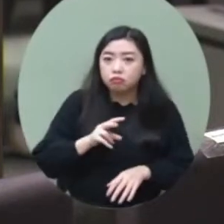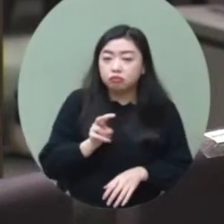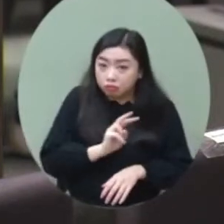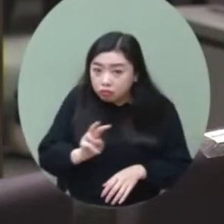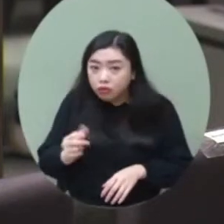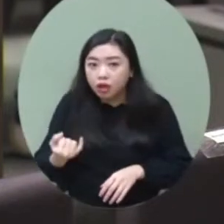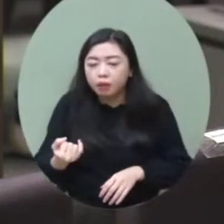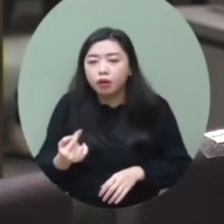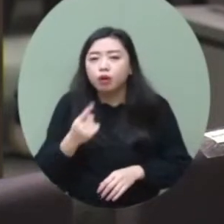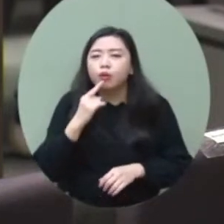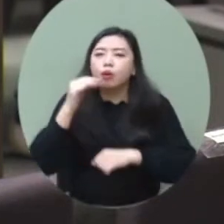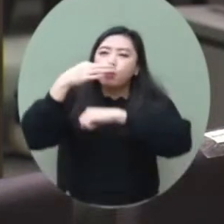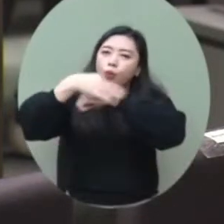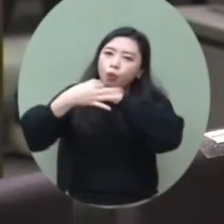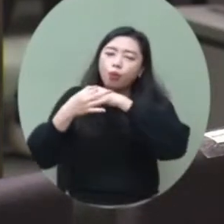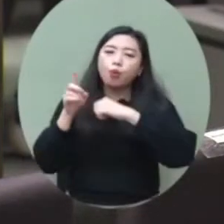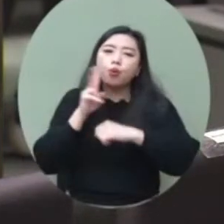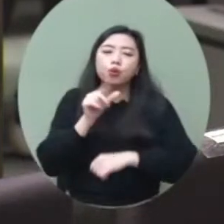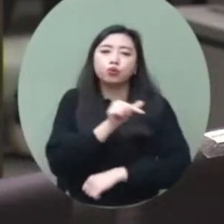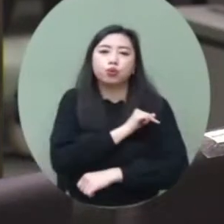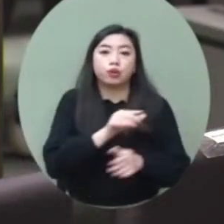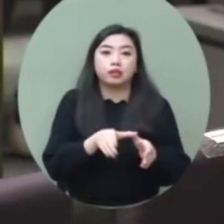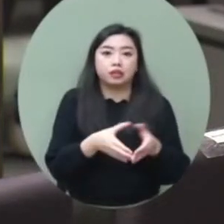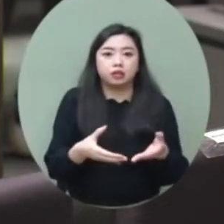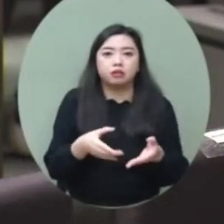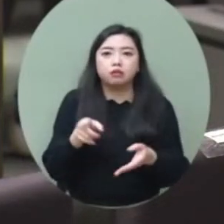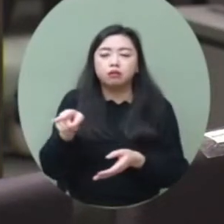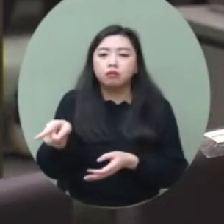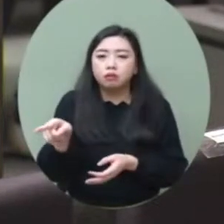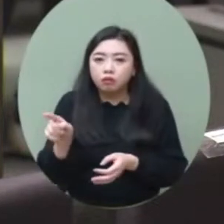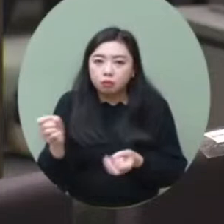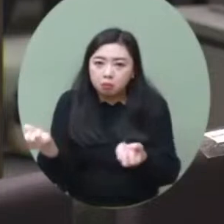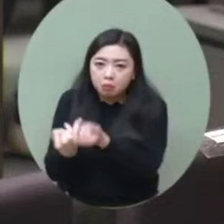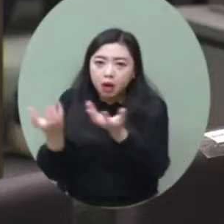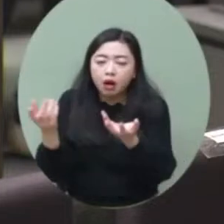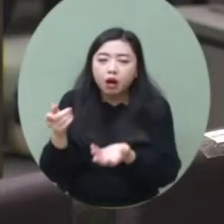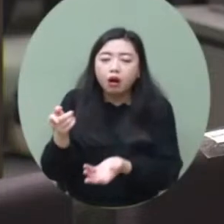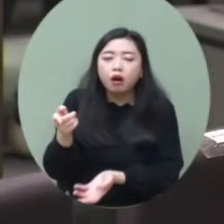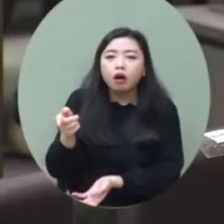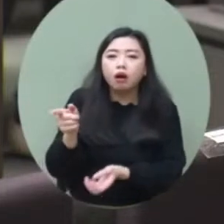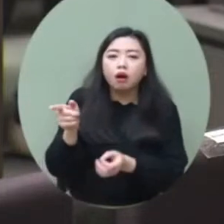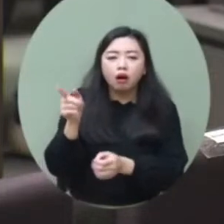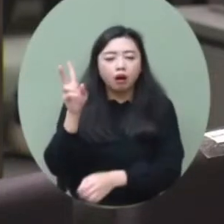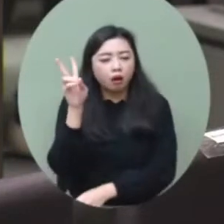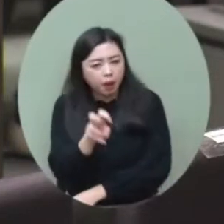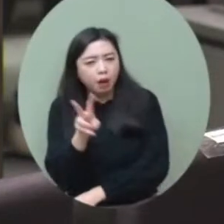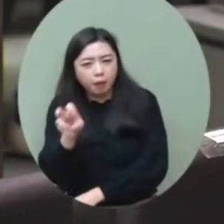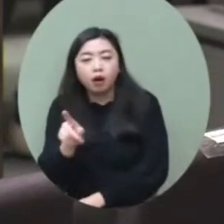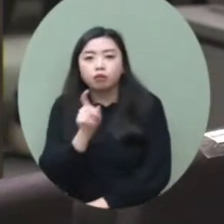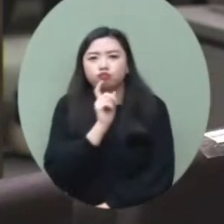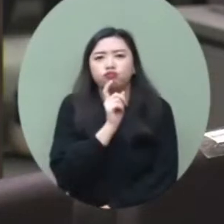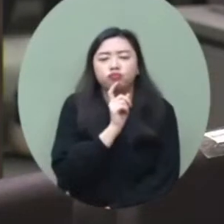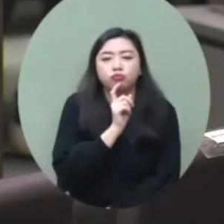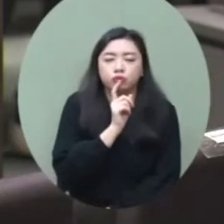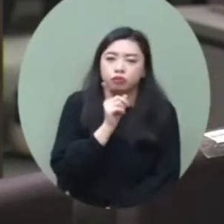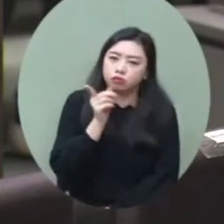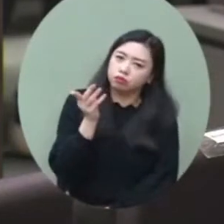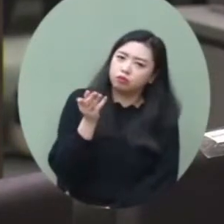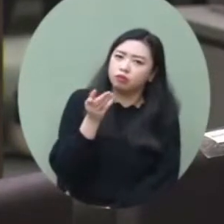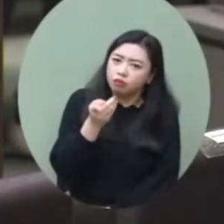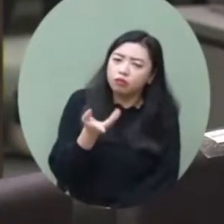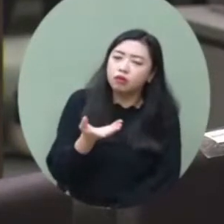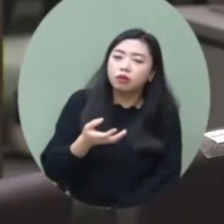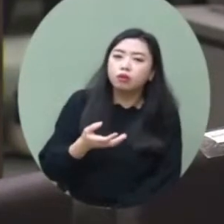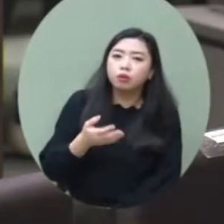this trend. Is there any effort to conduct more research into this phenomenon of children being